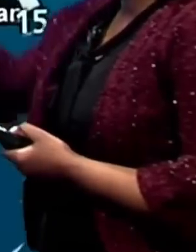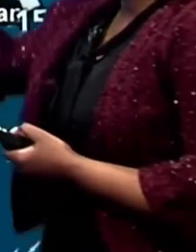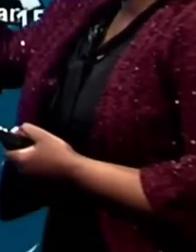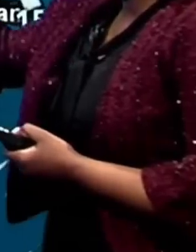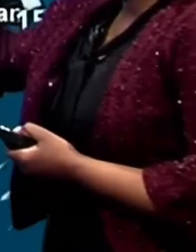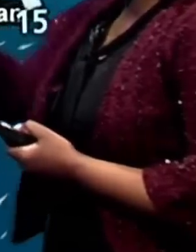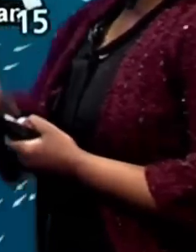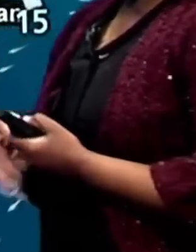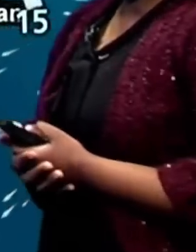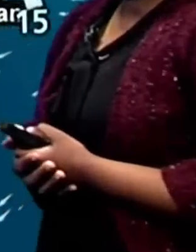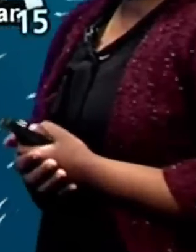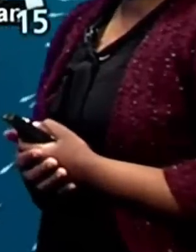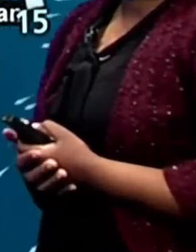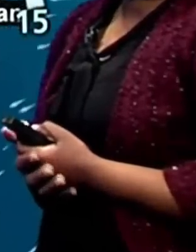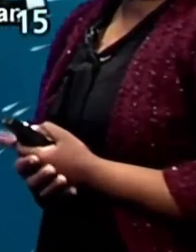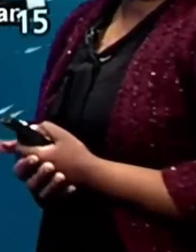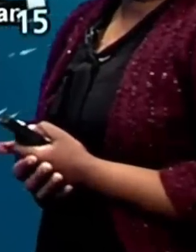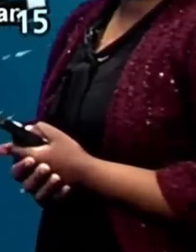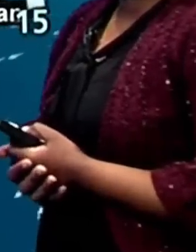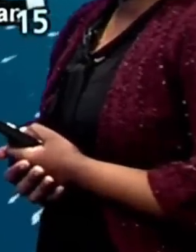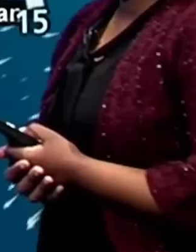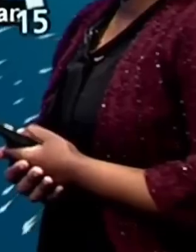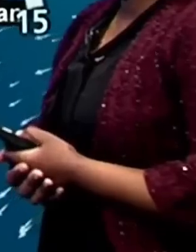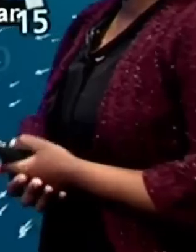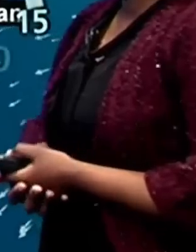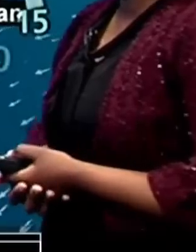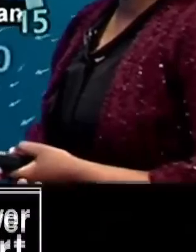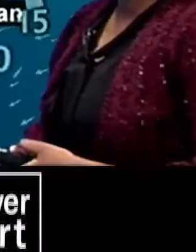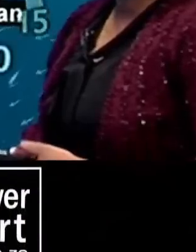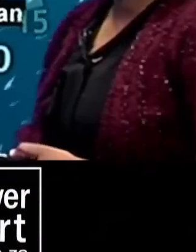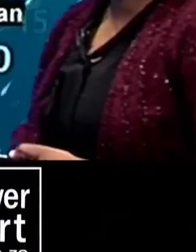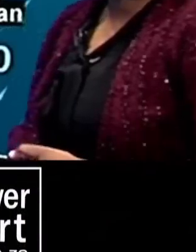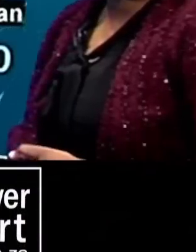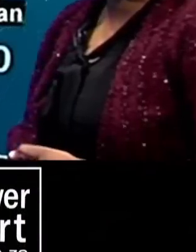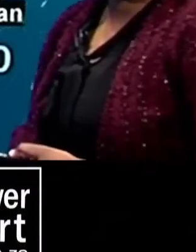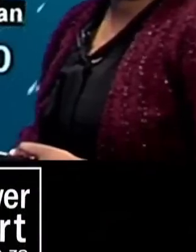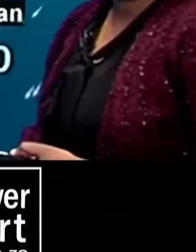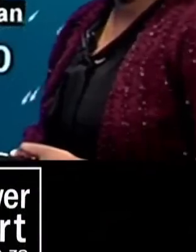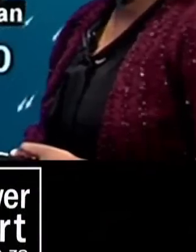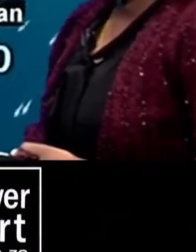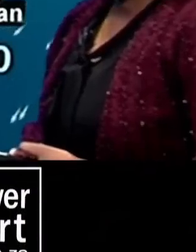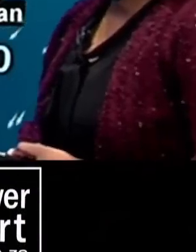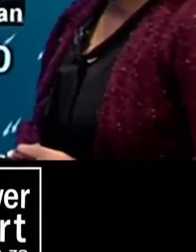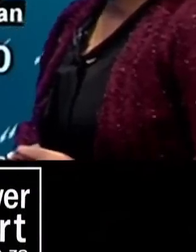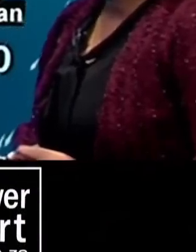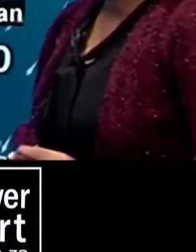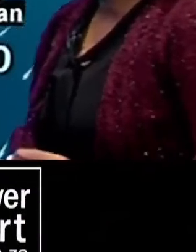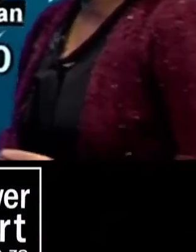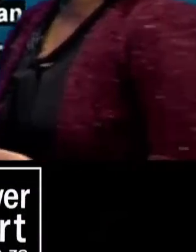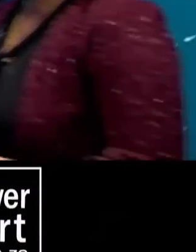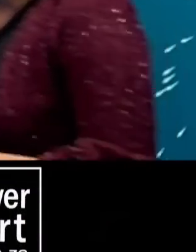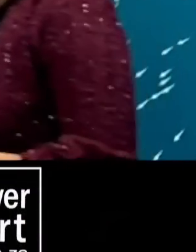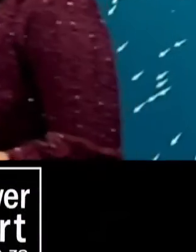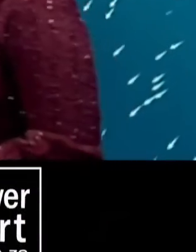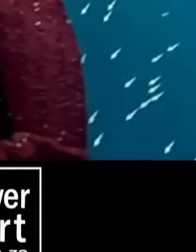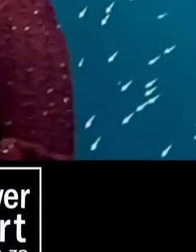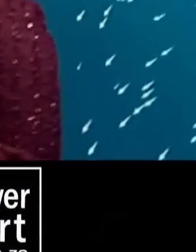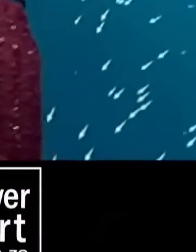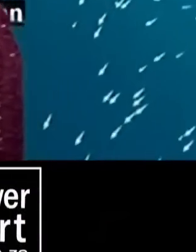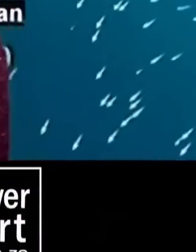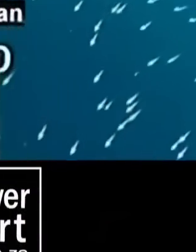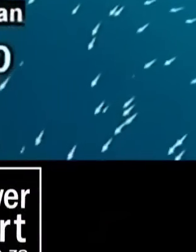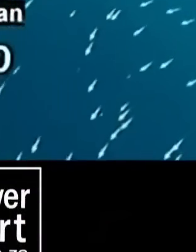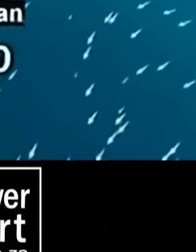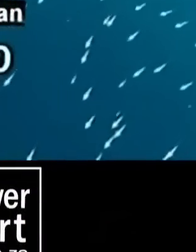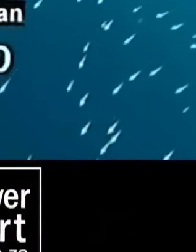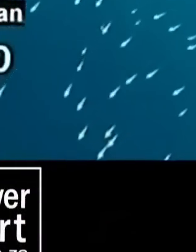diperesente di le 30 ka kwa province ya ka kwa Mpumalanga ga mmogo le dikarolo dingwe tsa province ya Gauteng mme re lebelele motsatsing la ka moso te ba ponele pele a